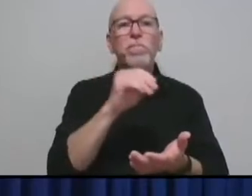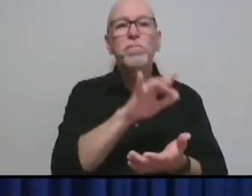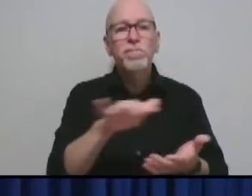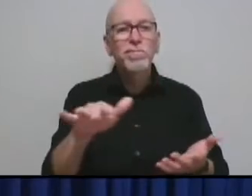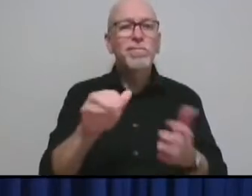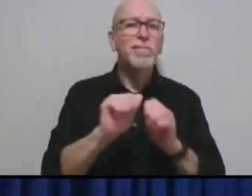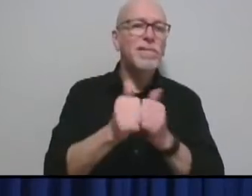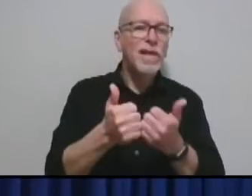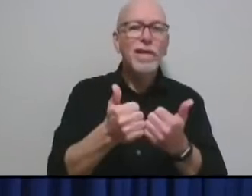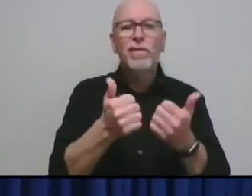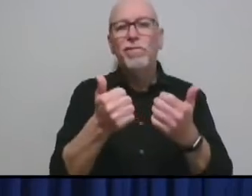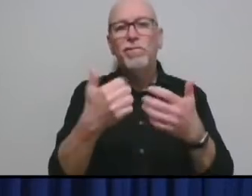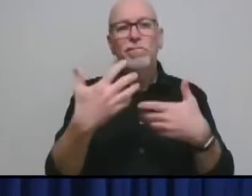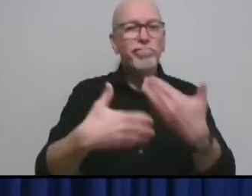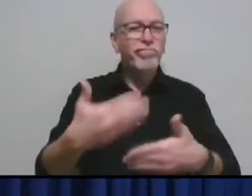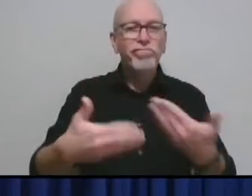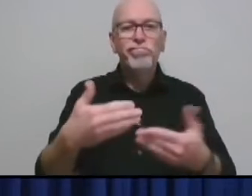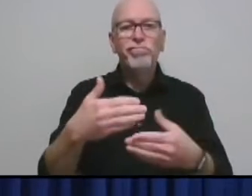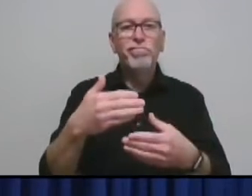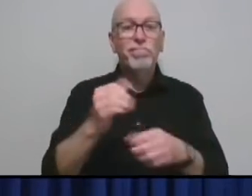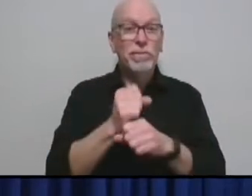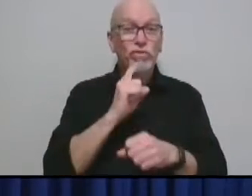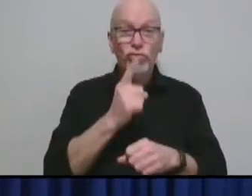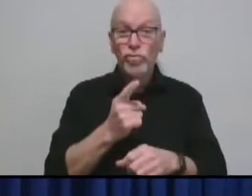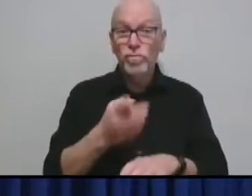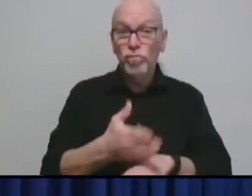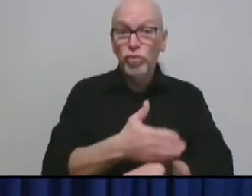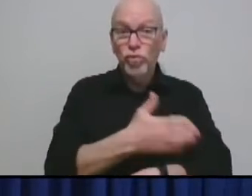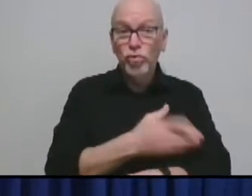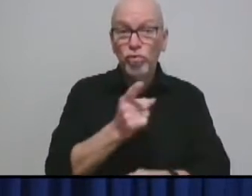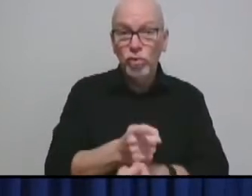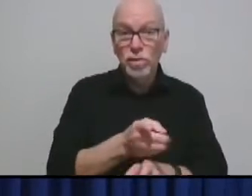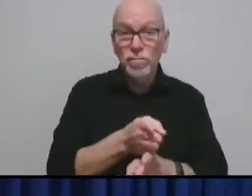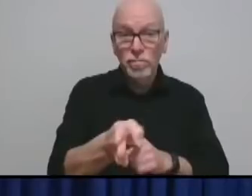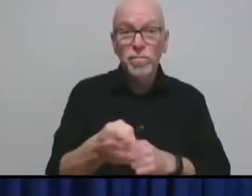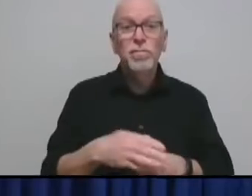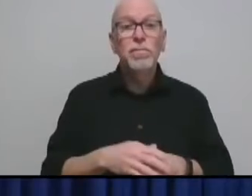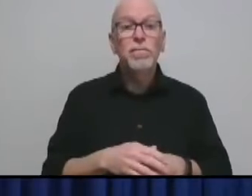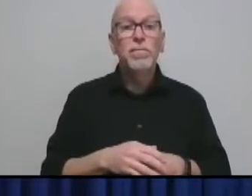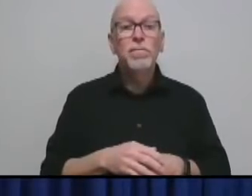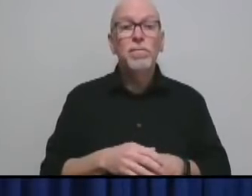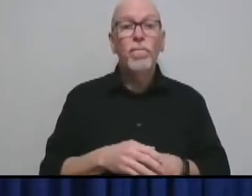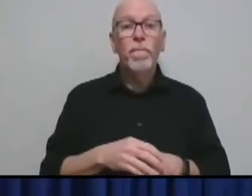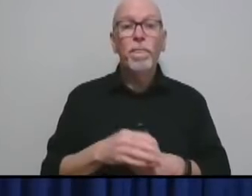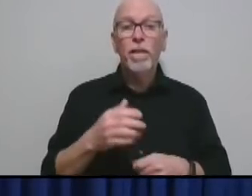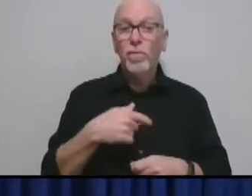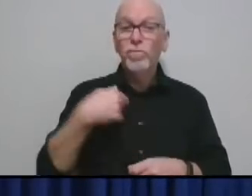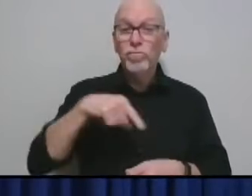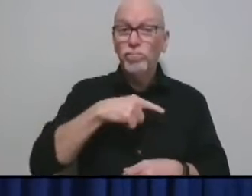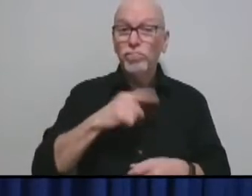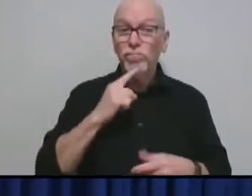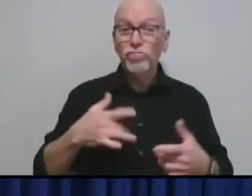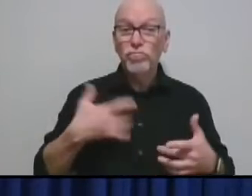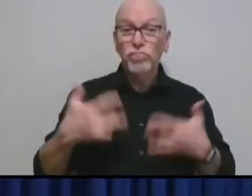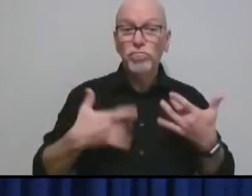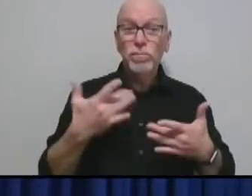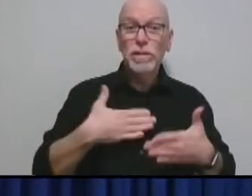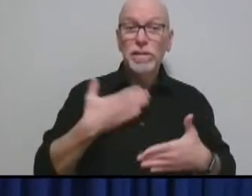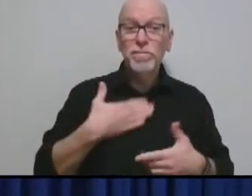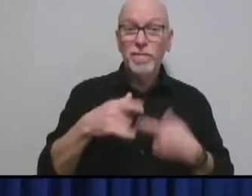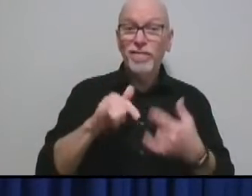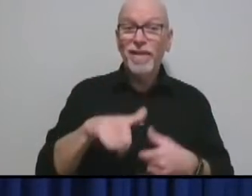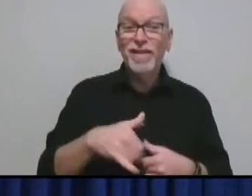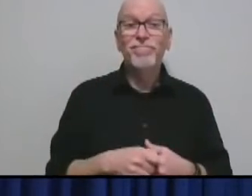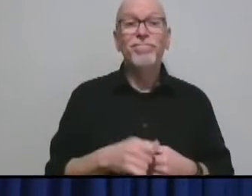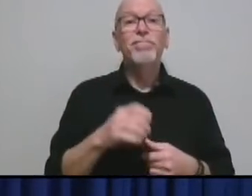is trending in the right direction. It's something to be happy about. You'll also talk about